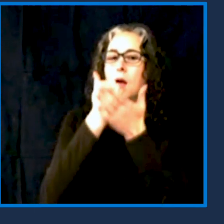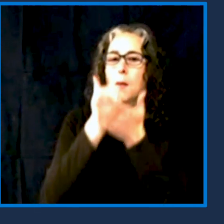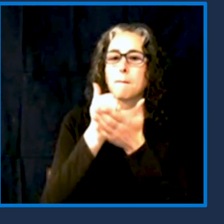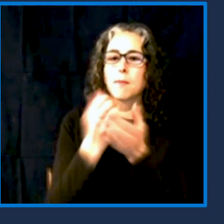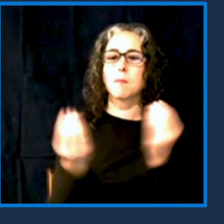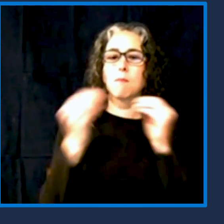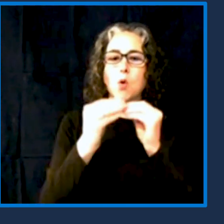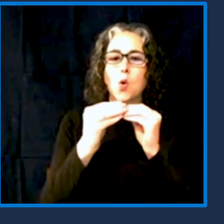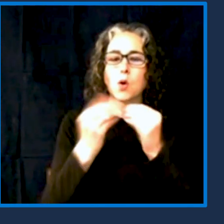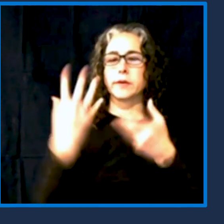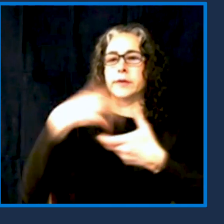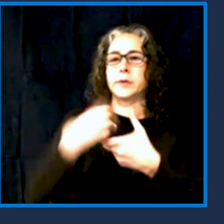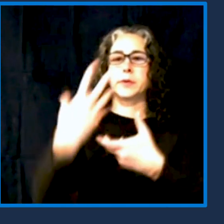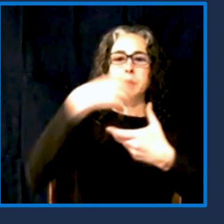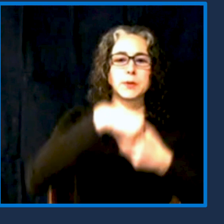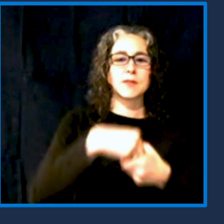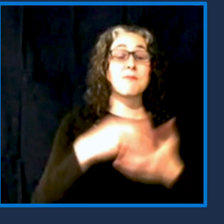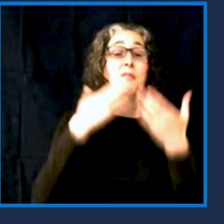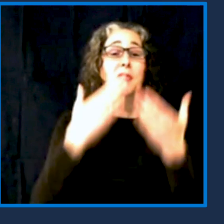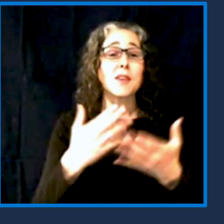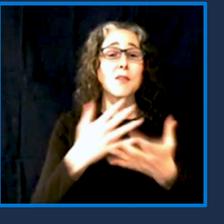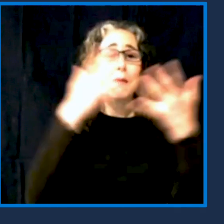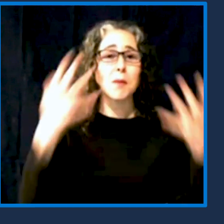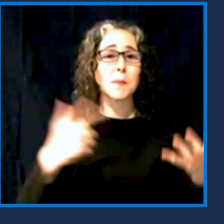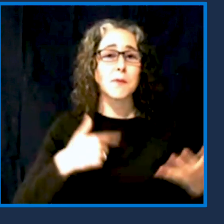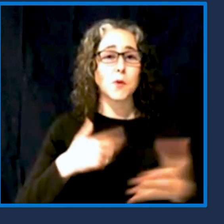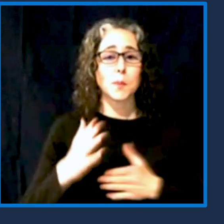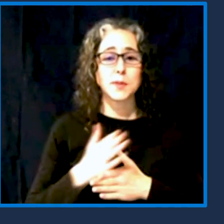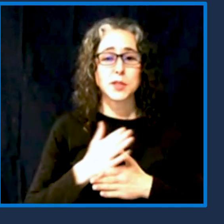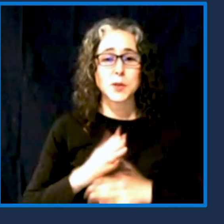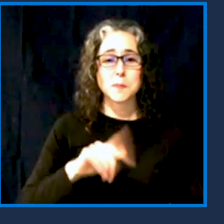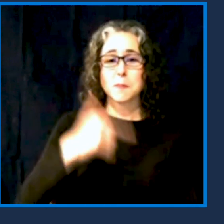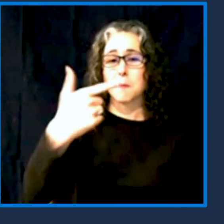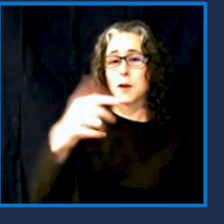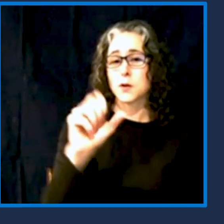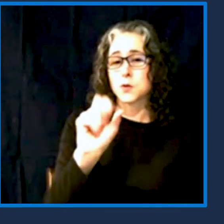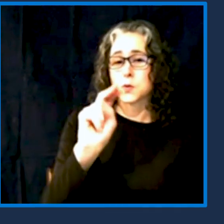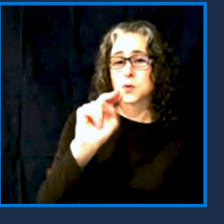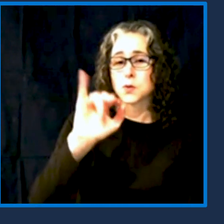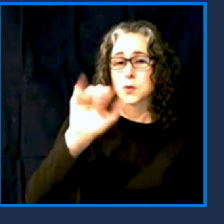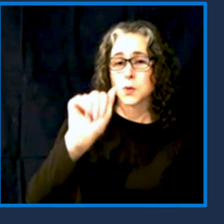inclusive hiring. And thanks very much for the platform. Over to you, Sonia.